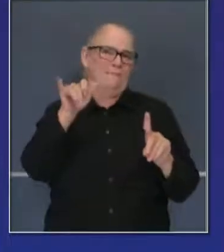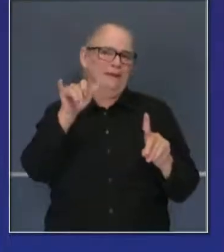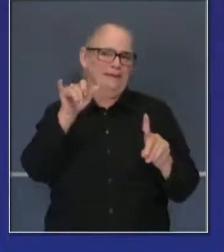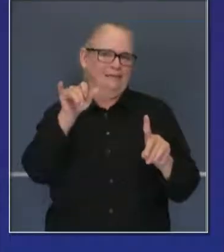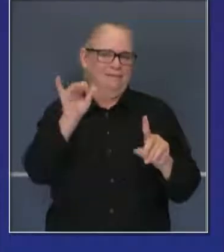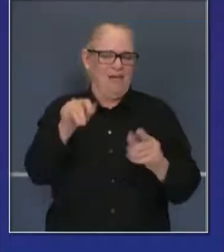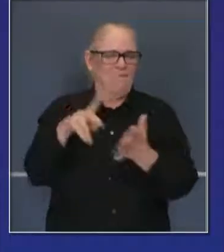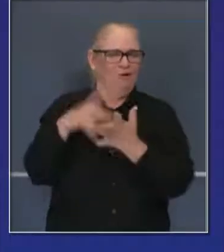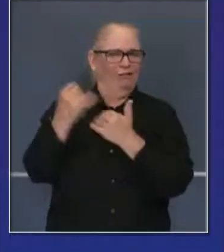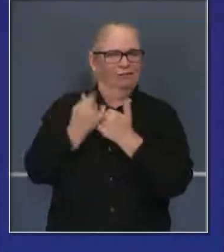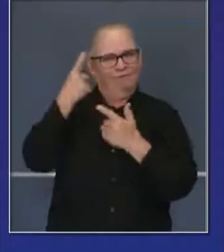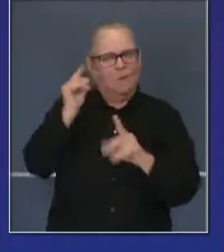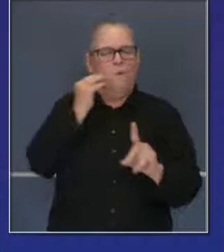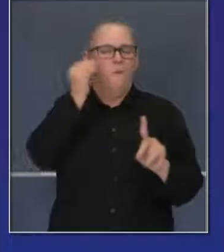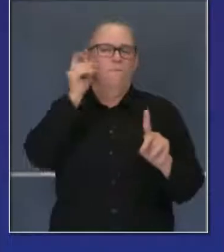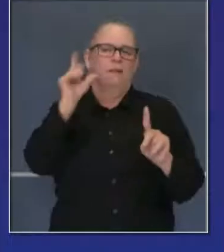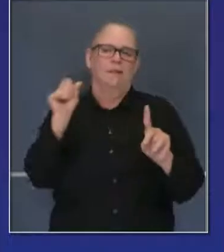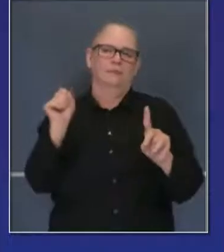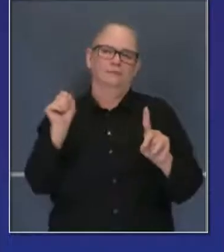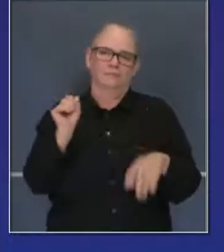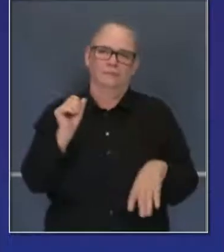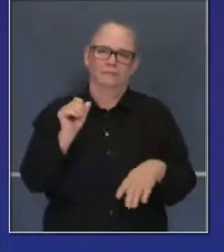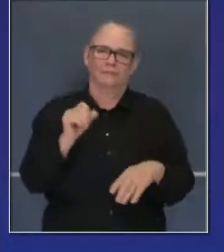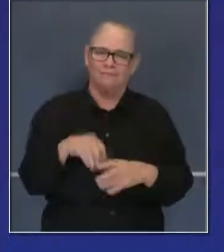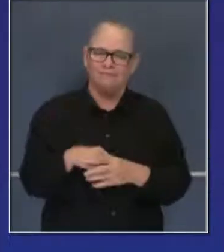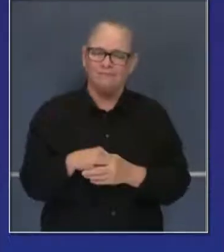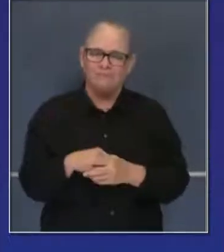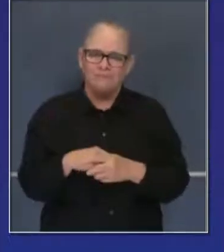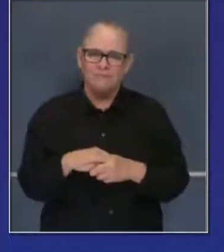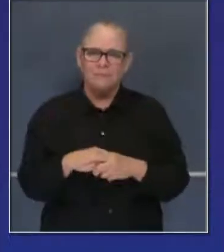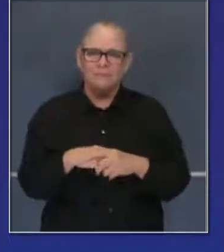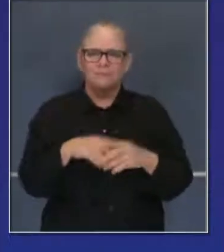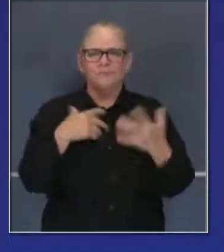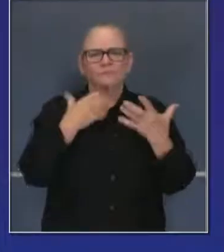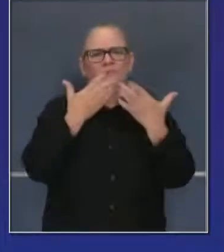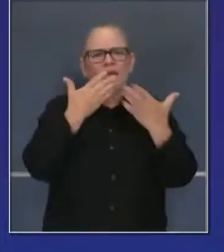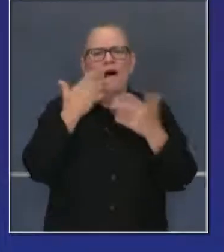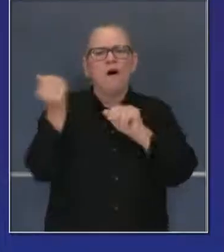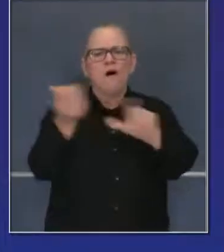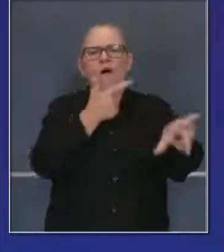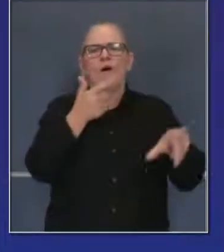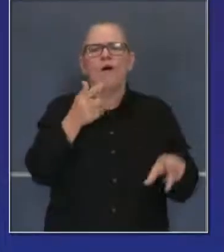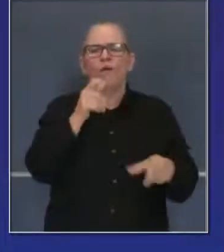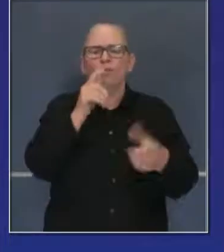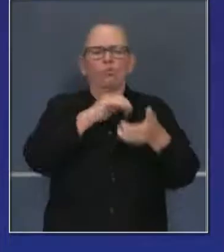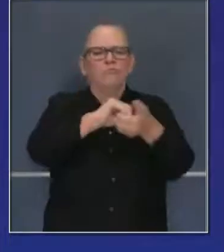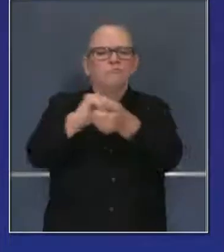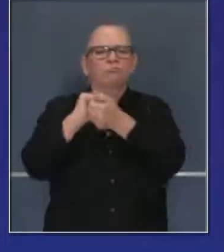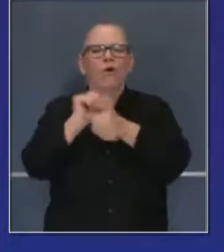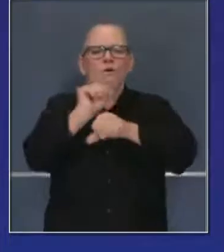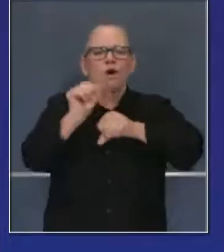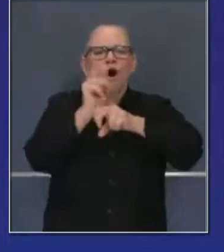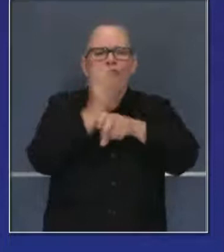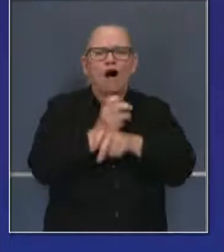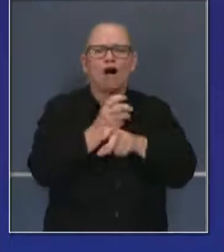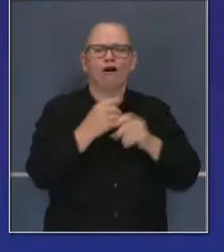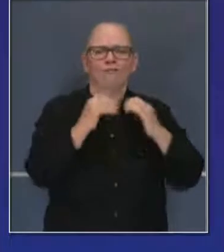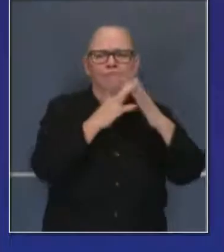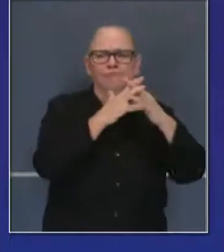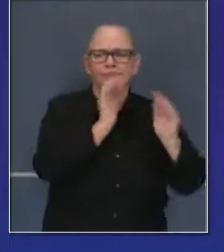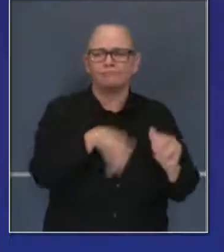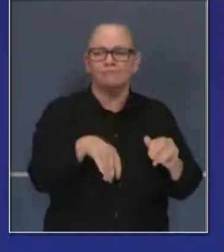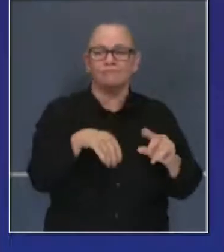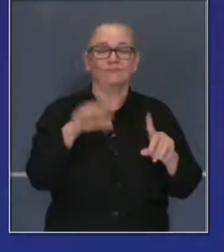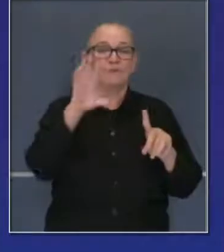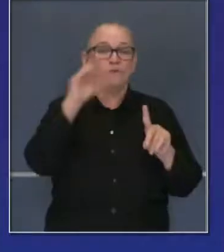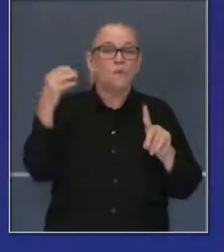meaningful efforts in advancing that cause. And again, I want to just thank all our partners, including the co-chairs, of